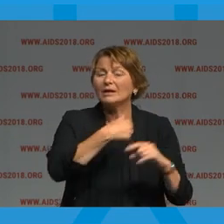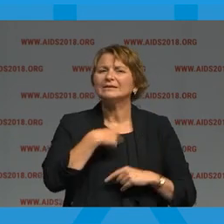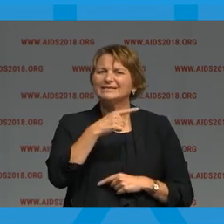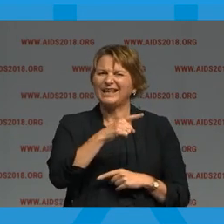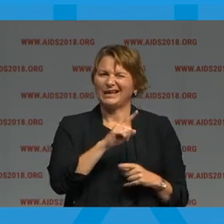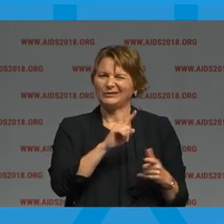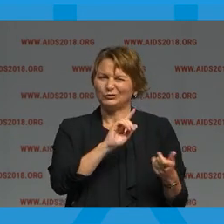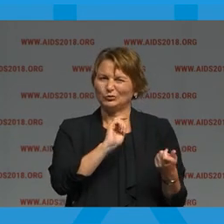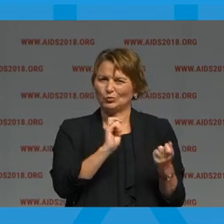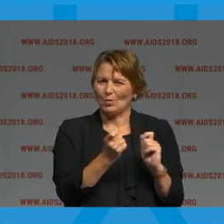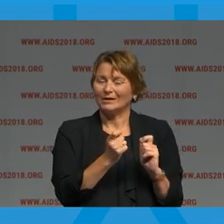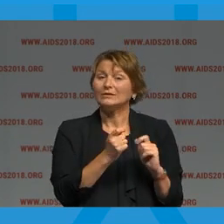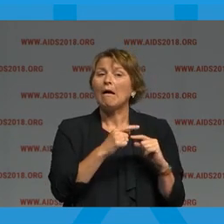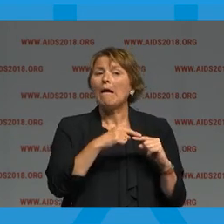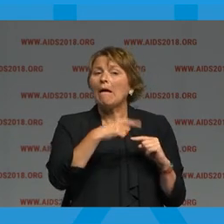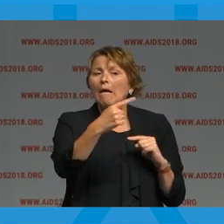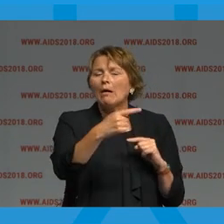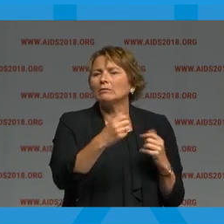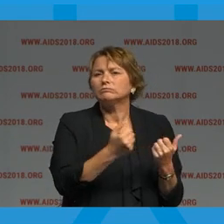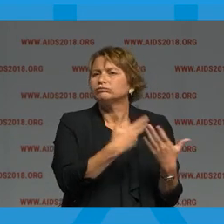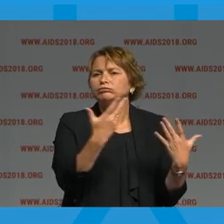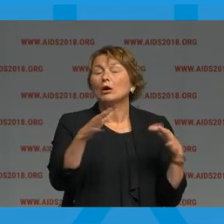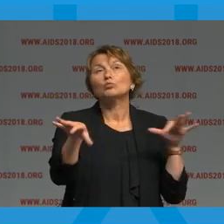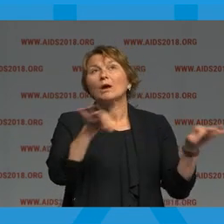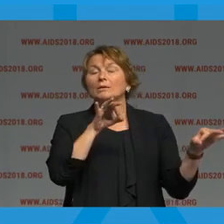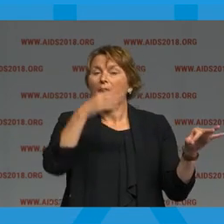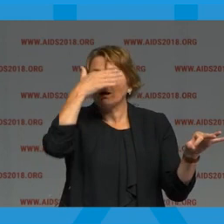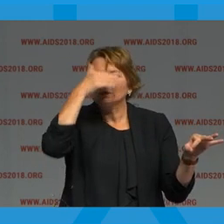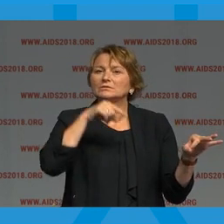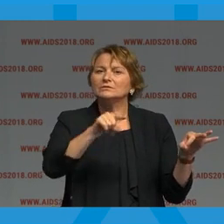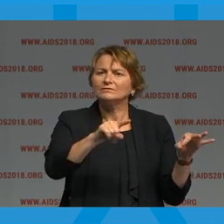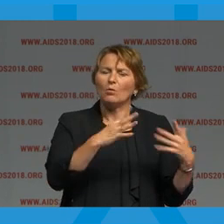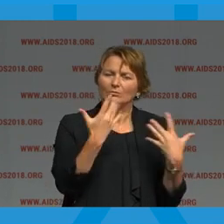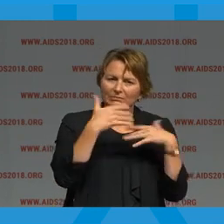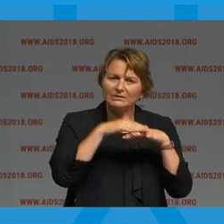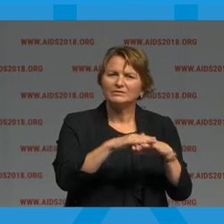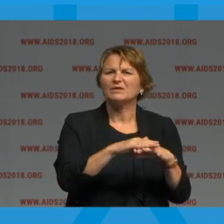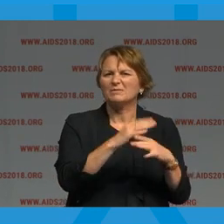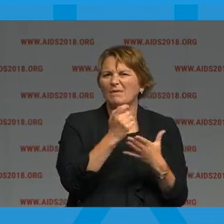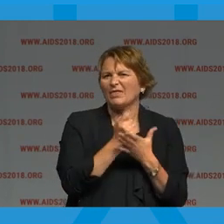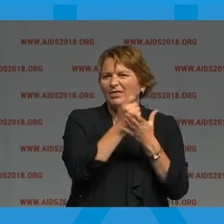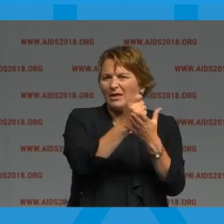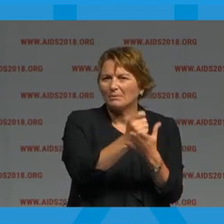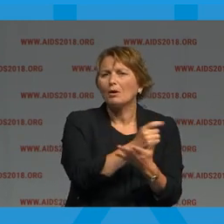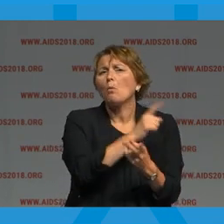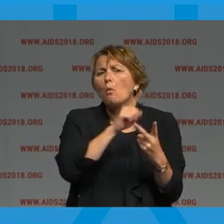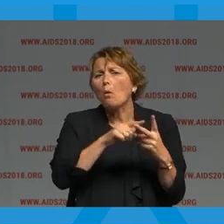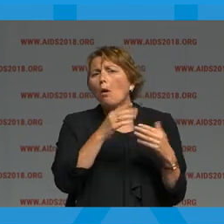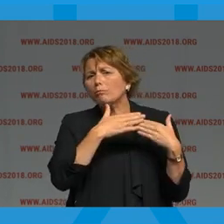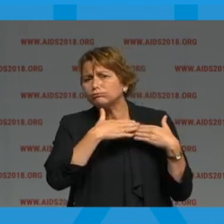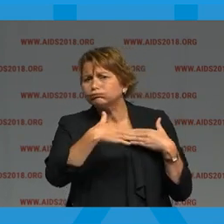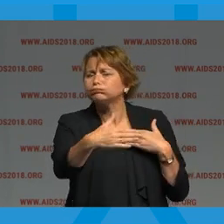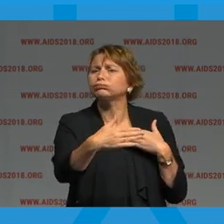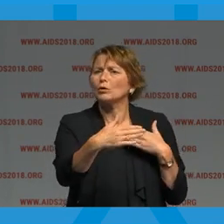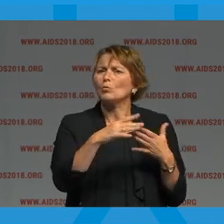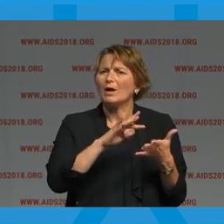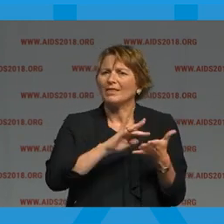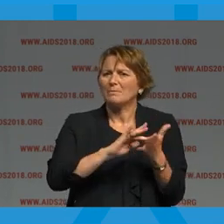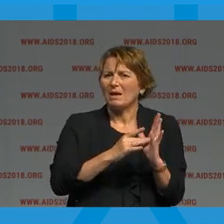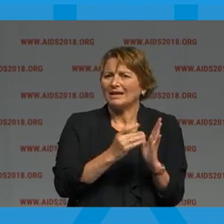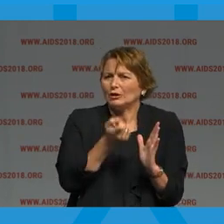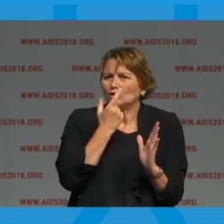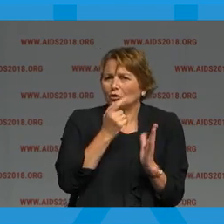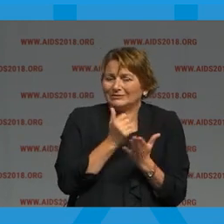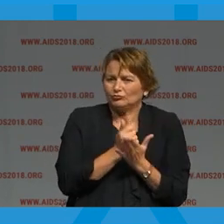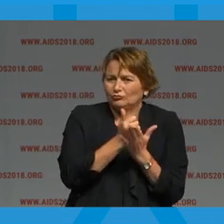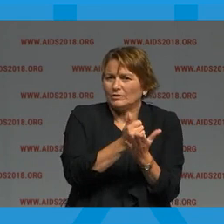switched or were randomized either to switch to the integrase inhibitor-based therapy or to continue with the ongoing treatment.